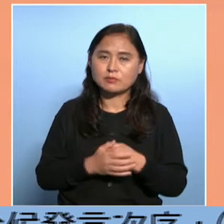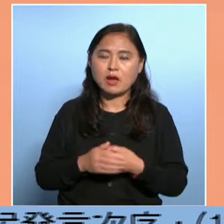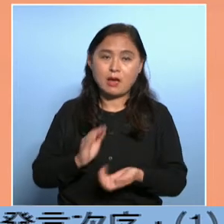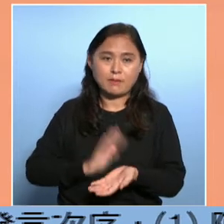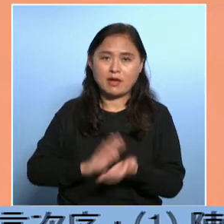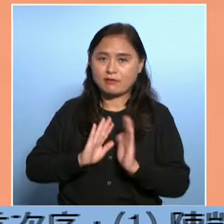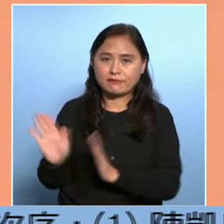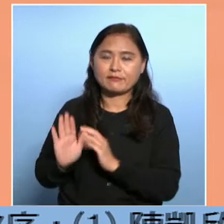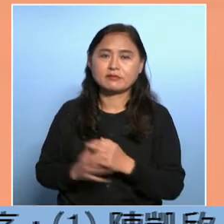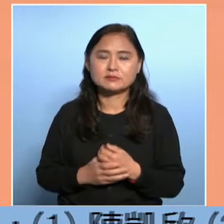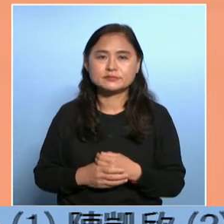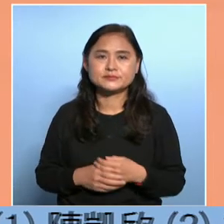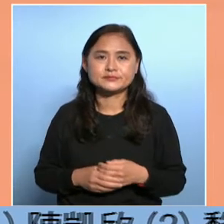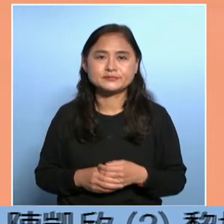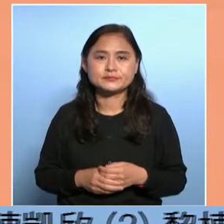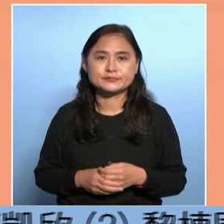live up to the